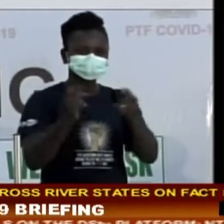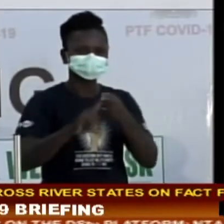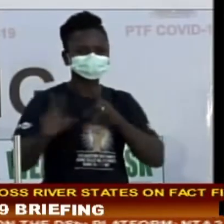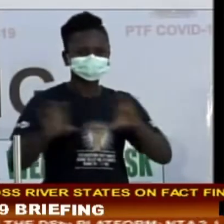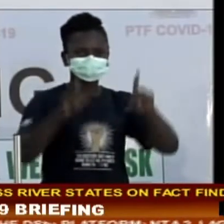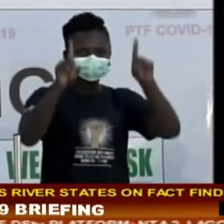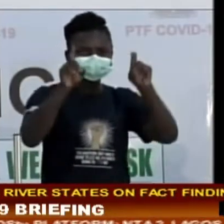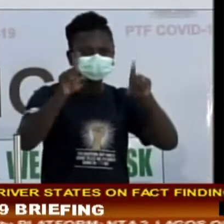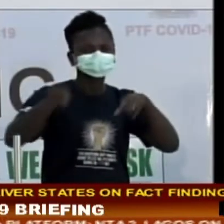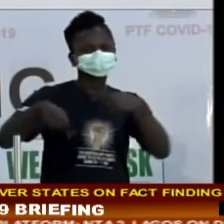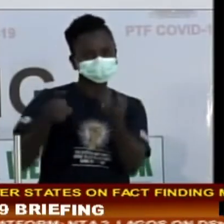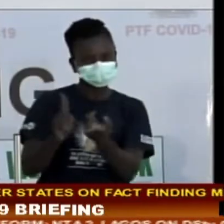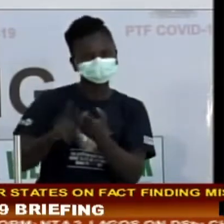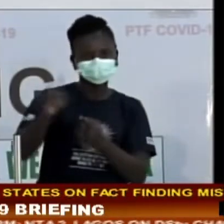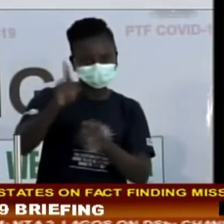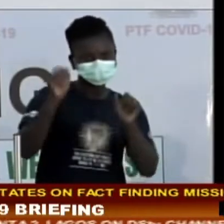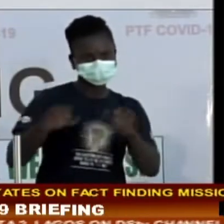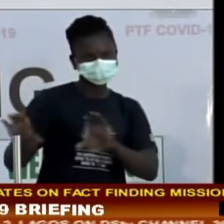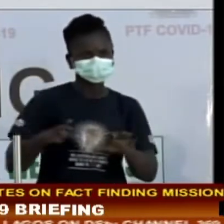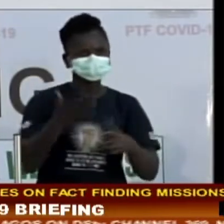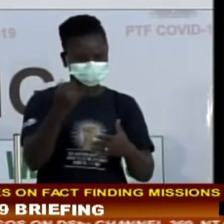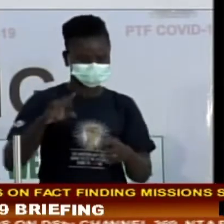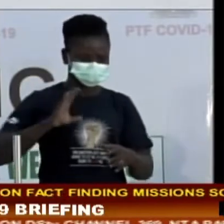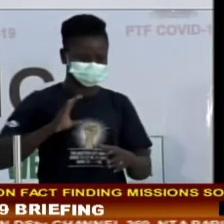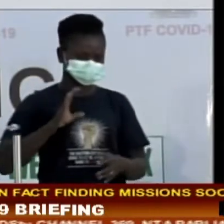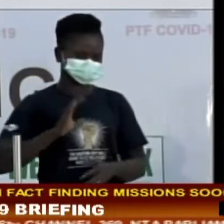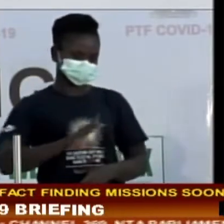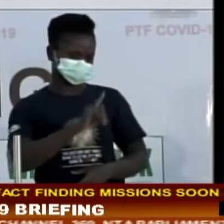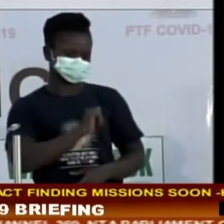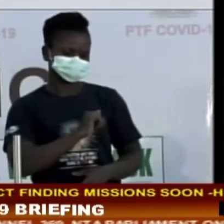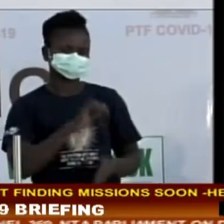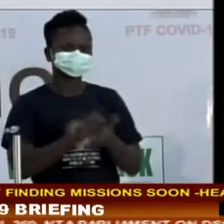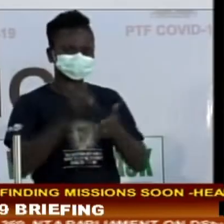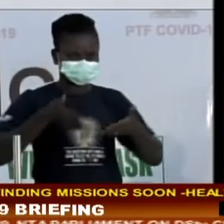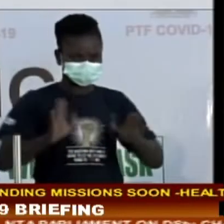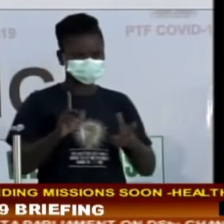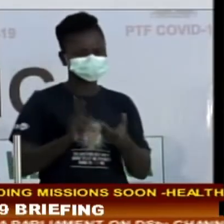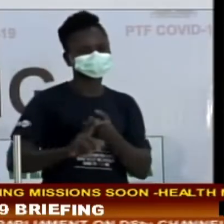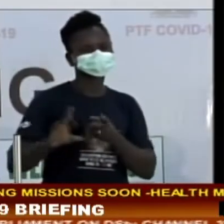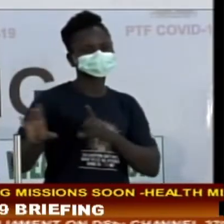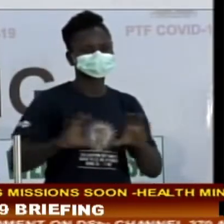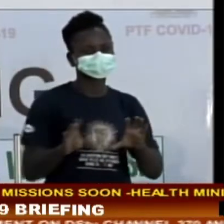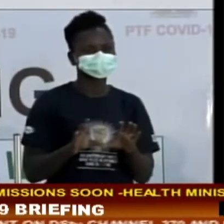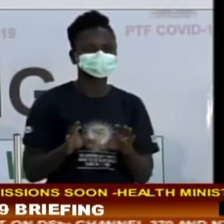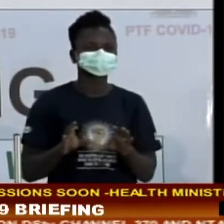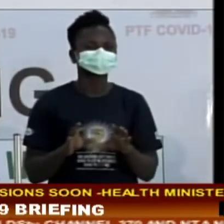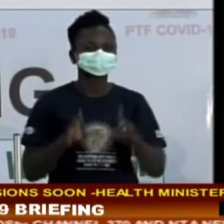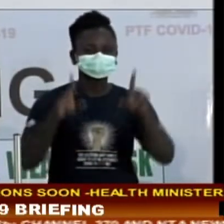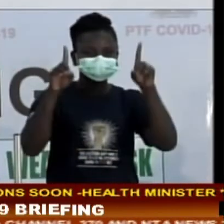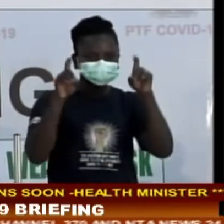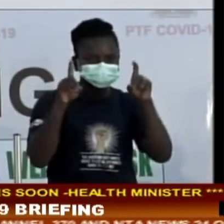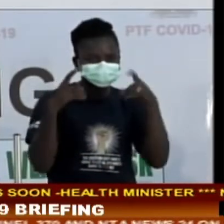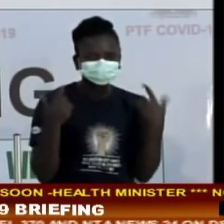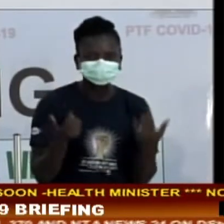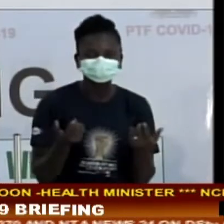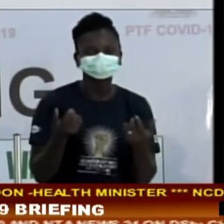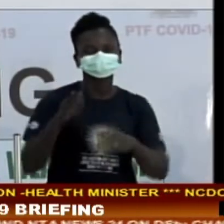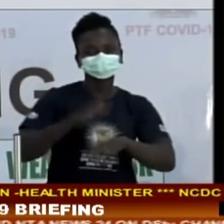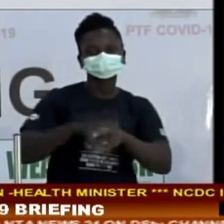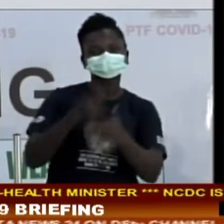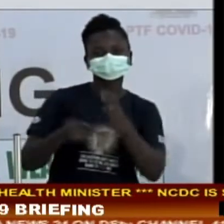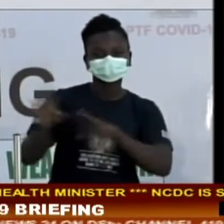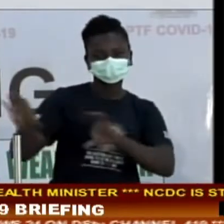through do ethical trials there's a committee that will allow you to do ethical uh uh trials where you are doing